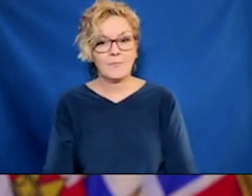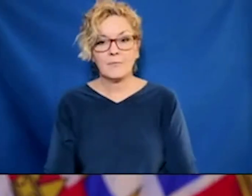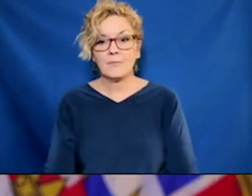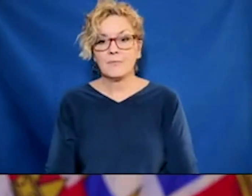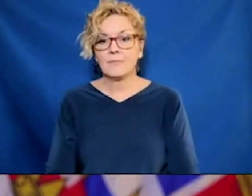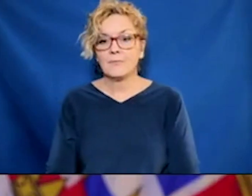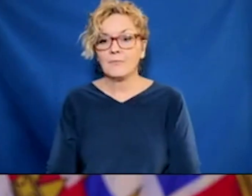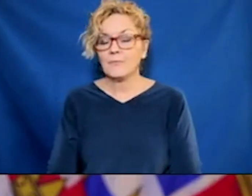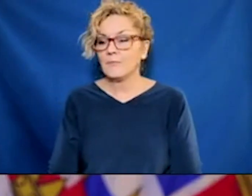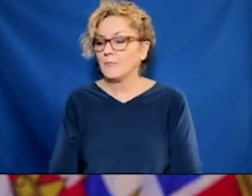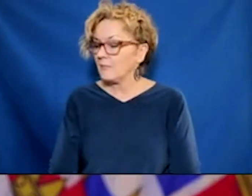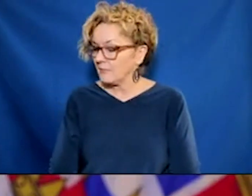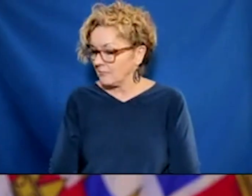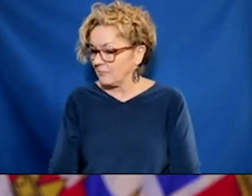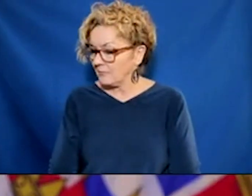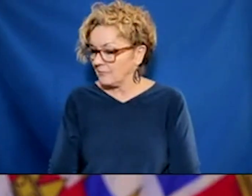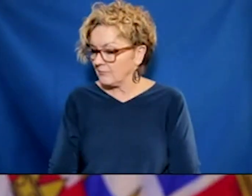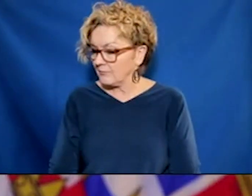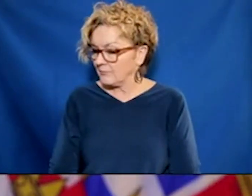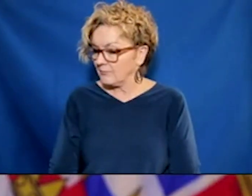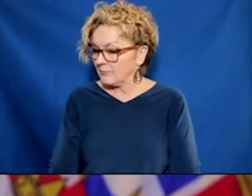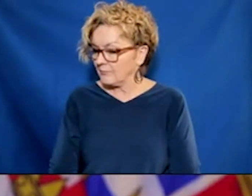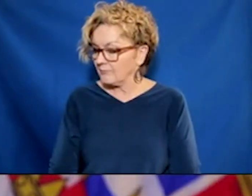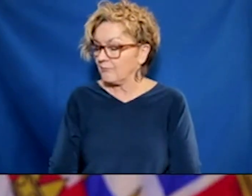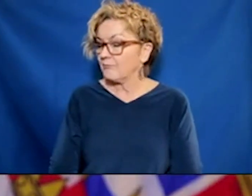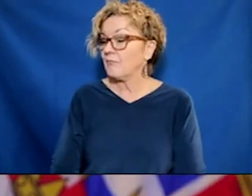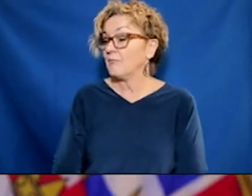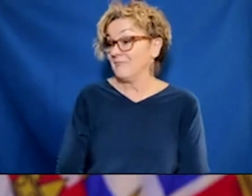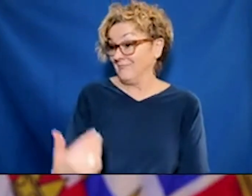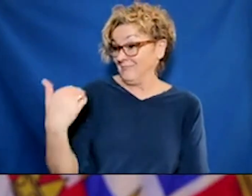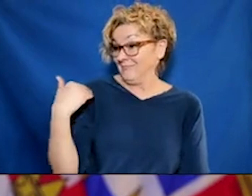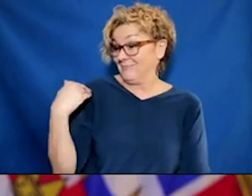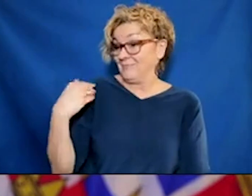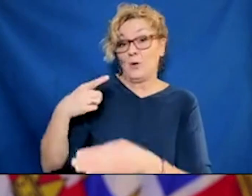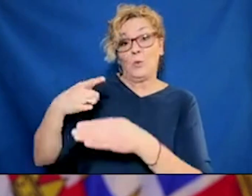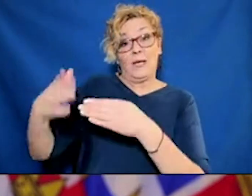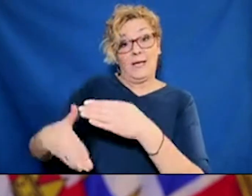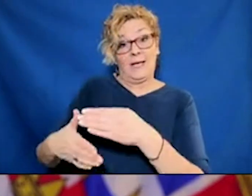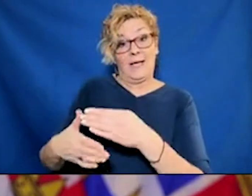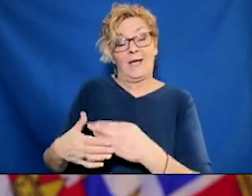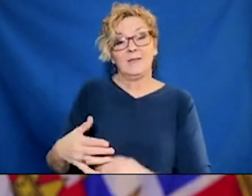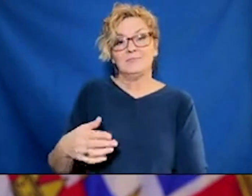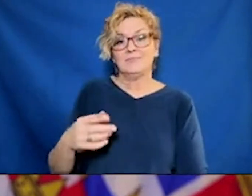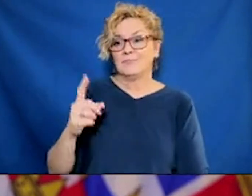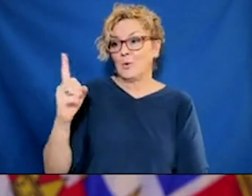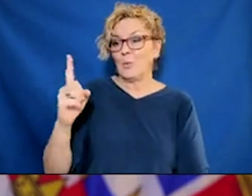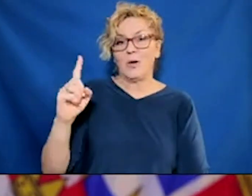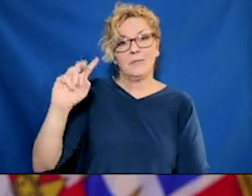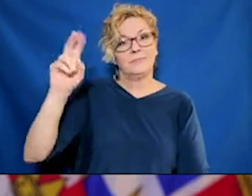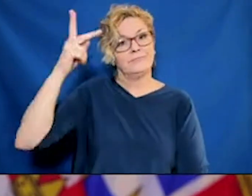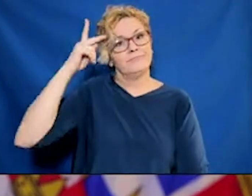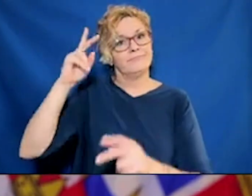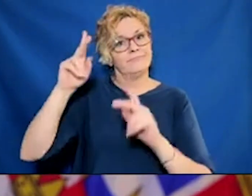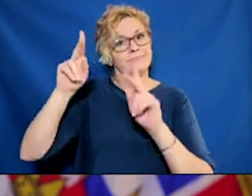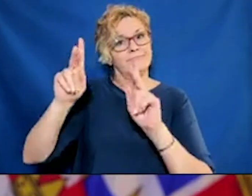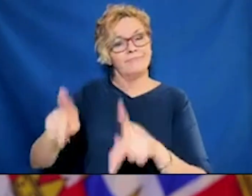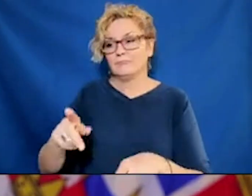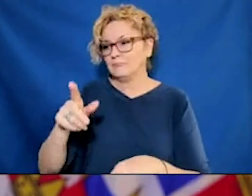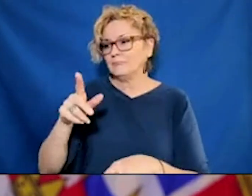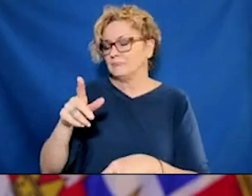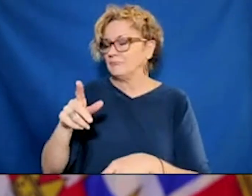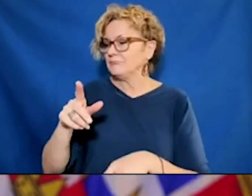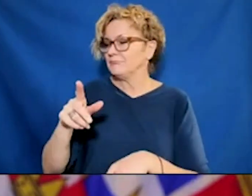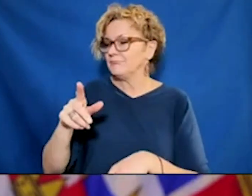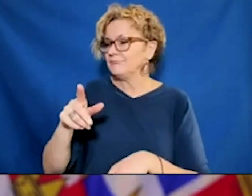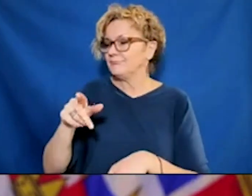we've had over the weekend an elected official here note that he was traveling in Mexico and is now in quarantine. And